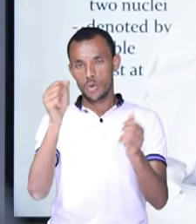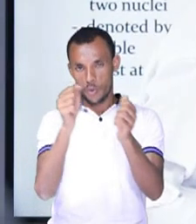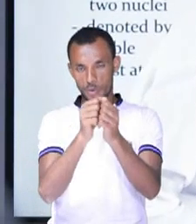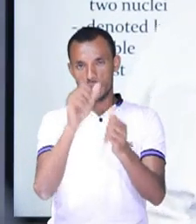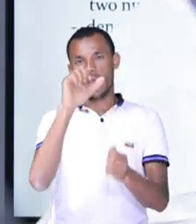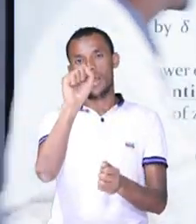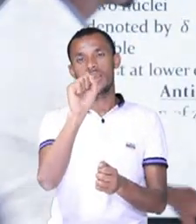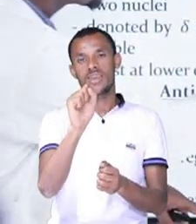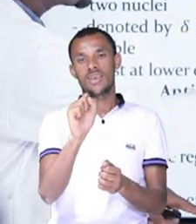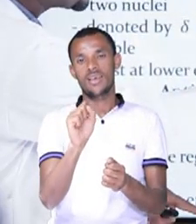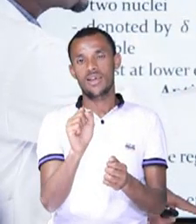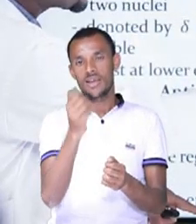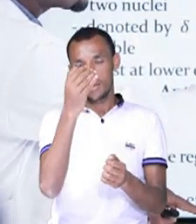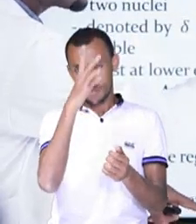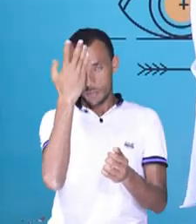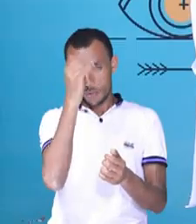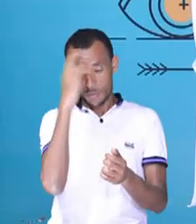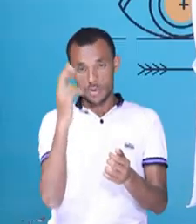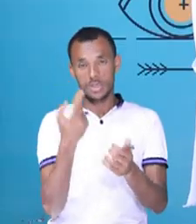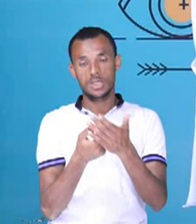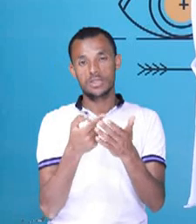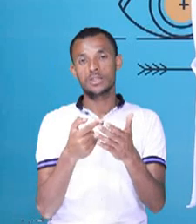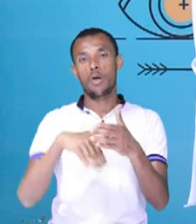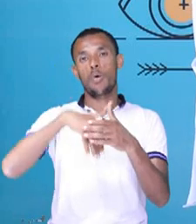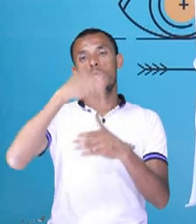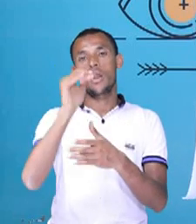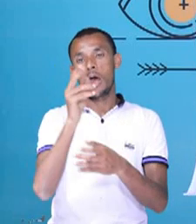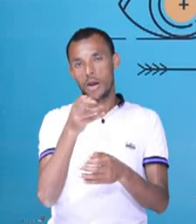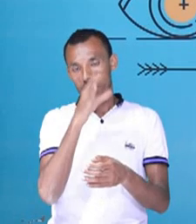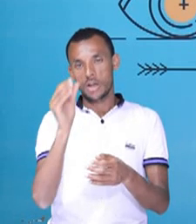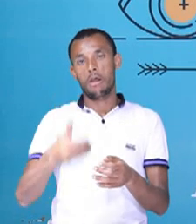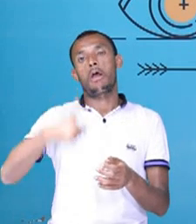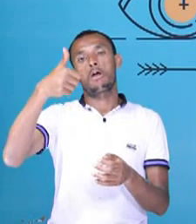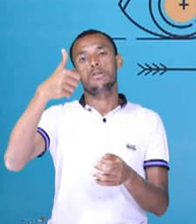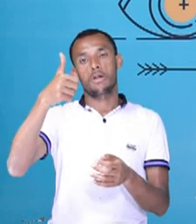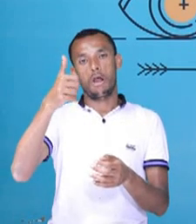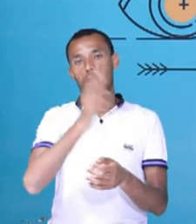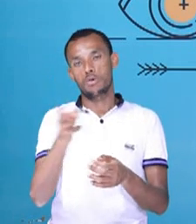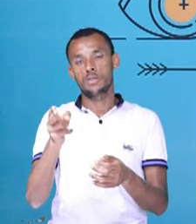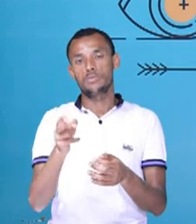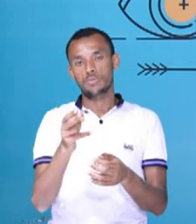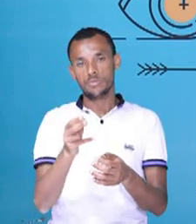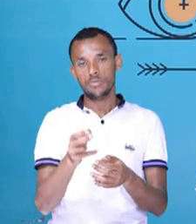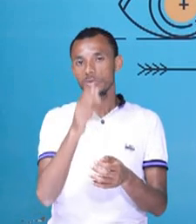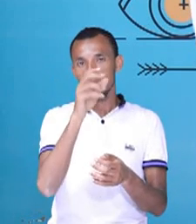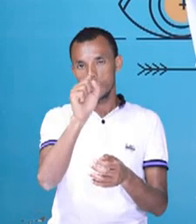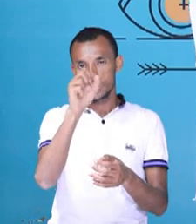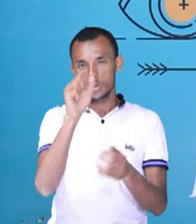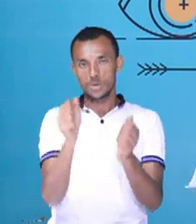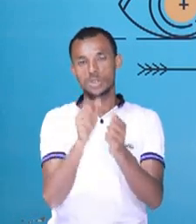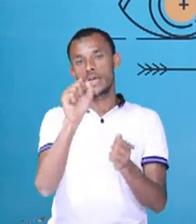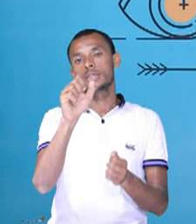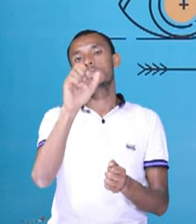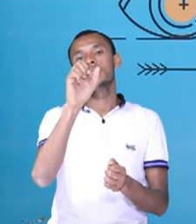S. Why S? Because this is the outermost shell of hydrogen, S. Another outermost shell of hydrogen is S. S with S, always sigma